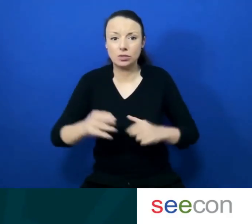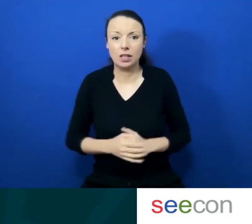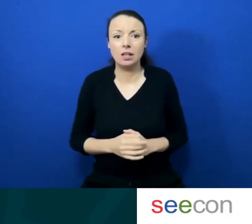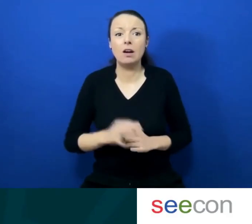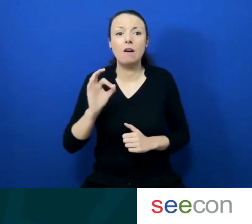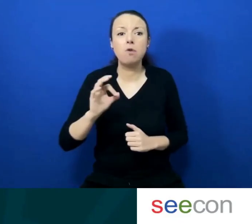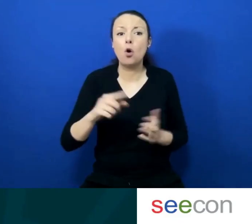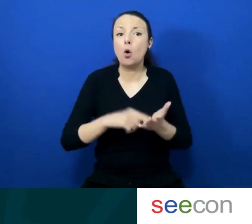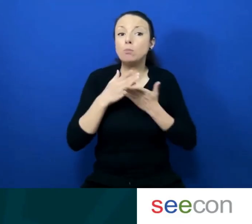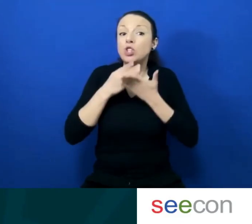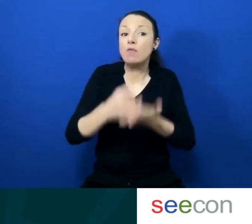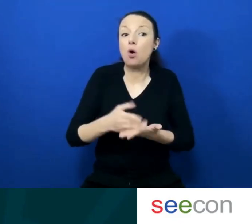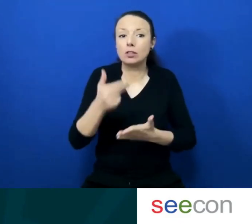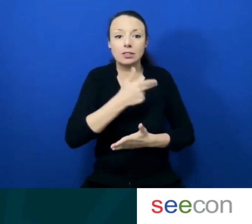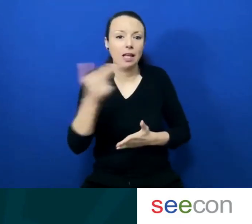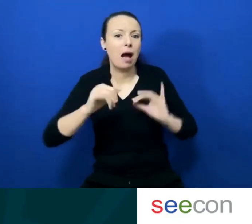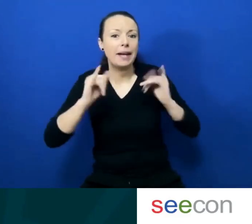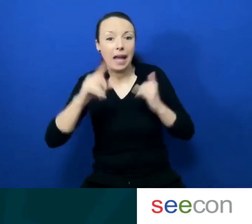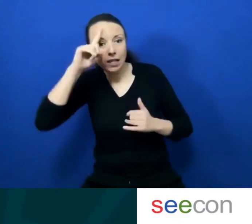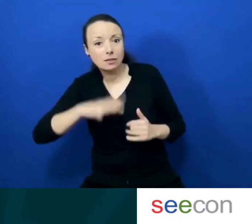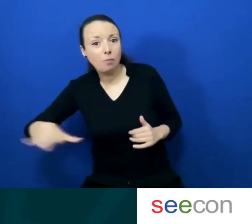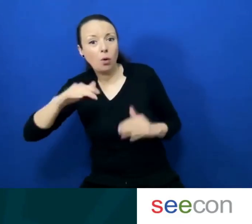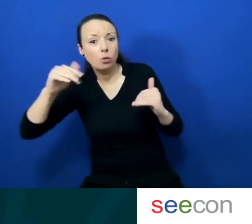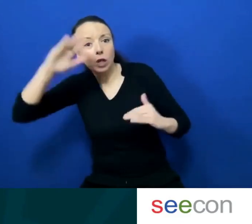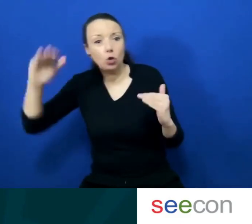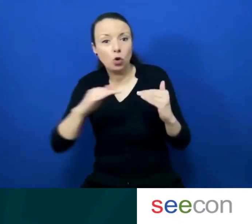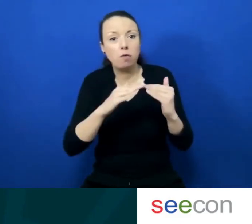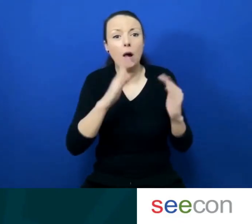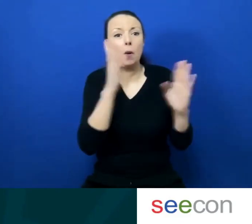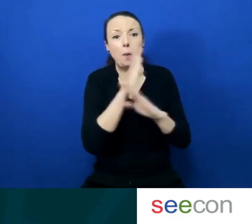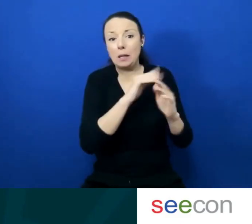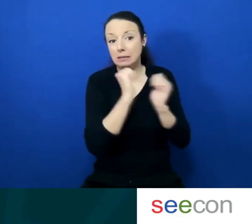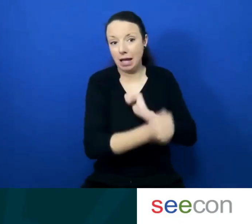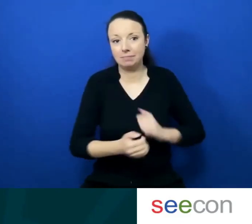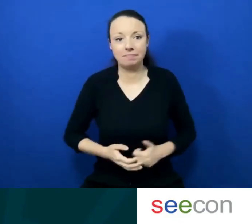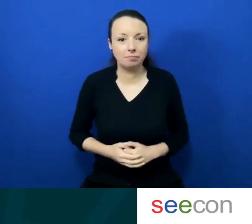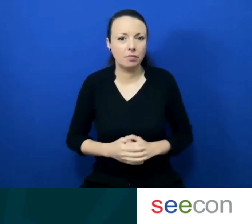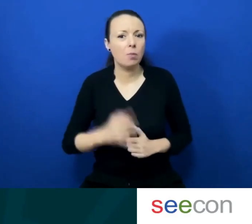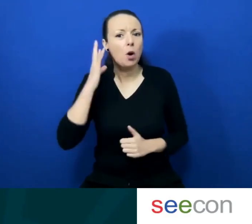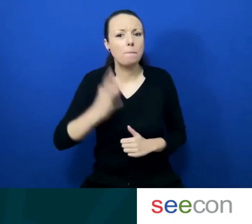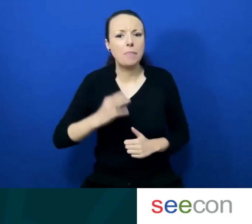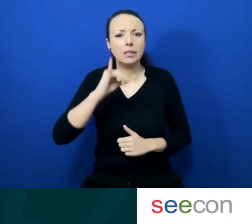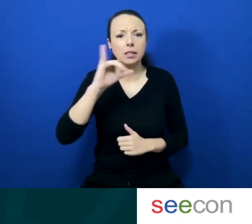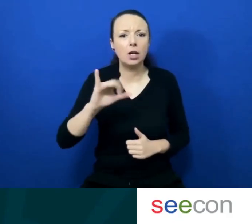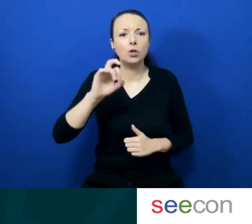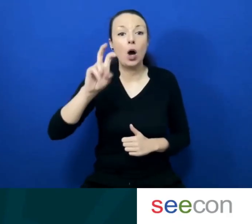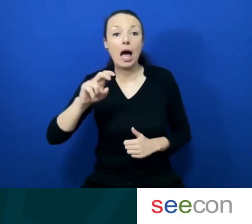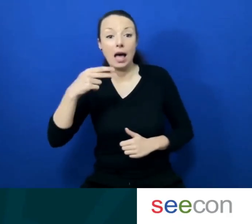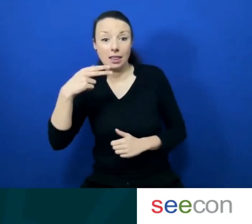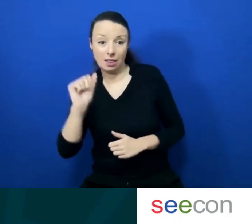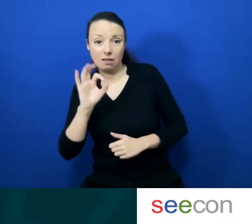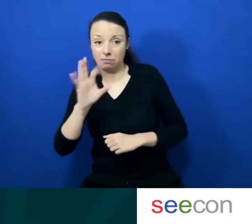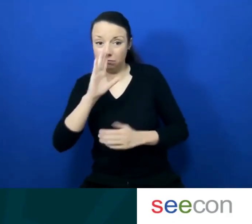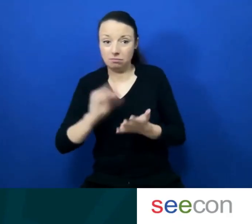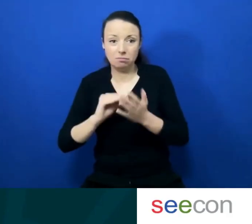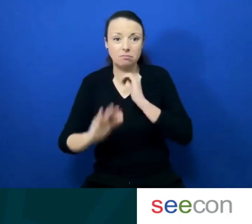us, and we're very much interested in this heat toolbox, and that shows the adaptation to climate change and her